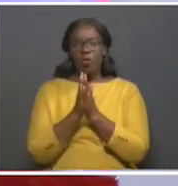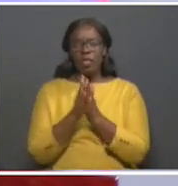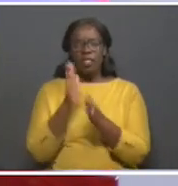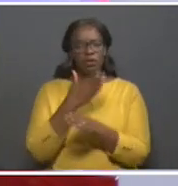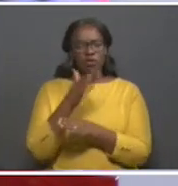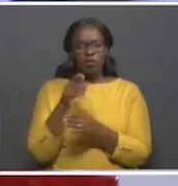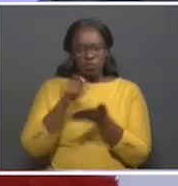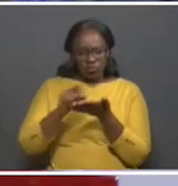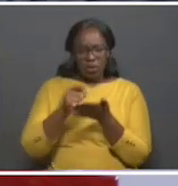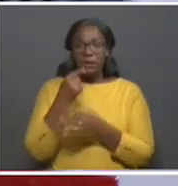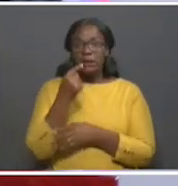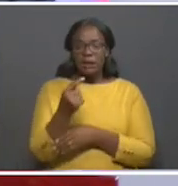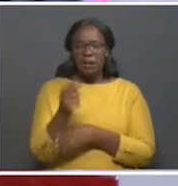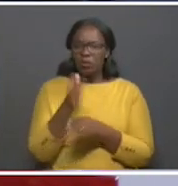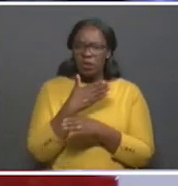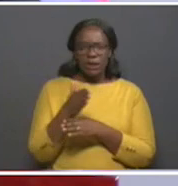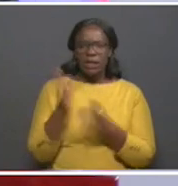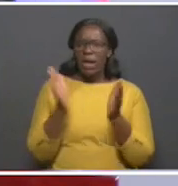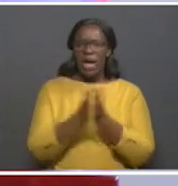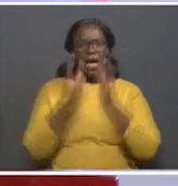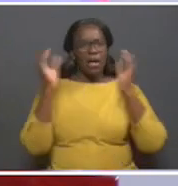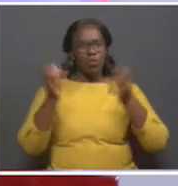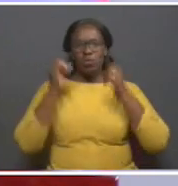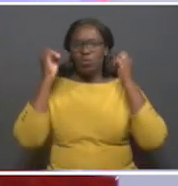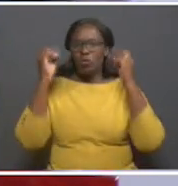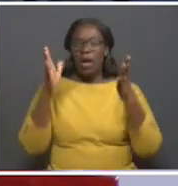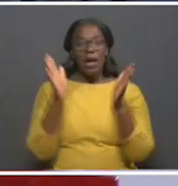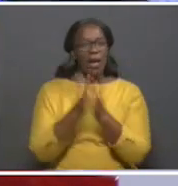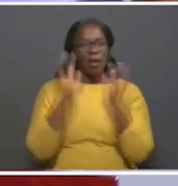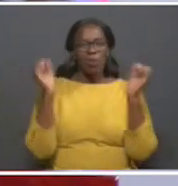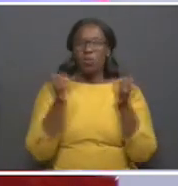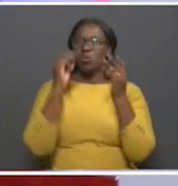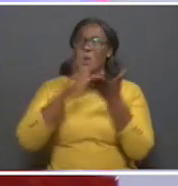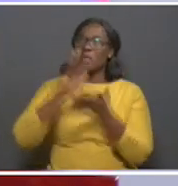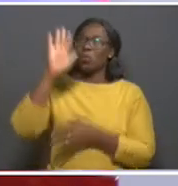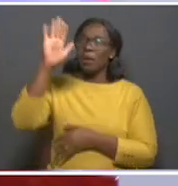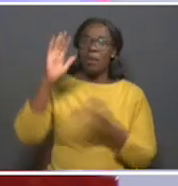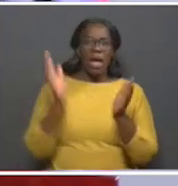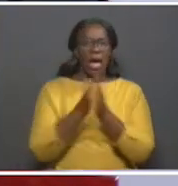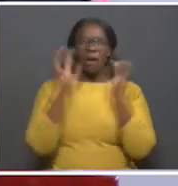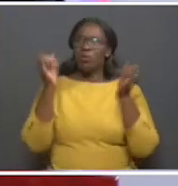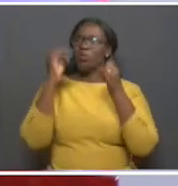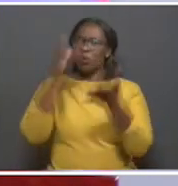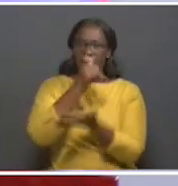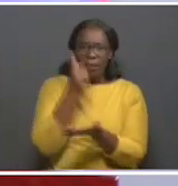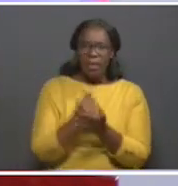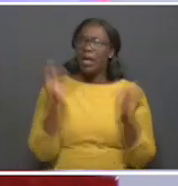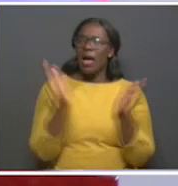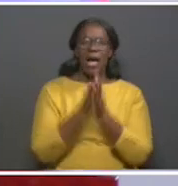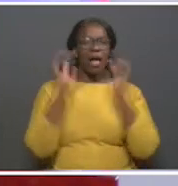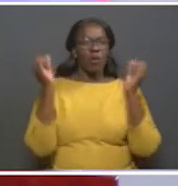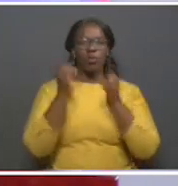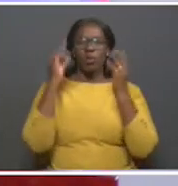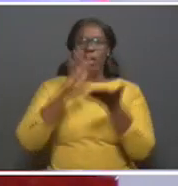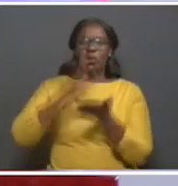writer, we sing and we pray, hallelujah. Hallelujah, thine the glory. Hallelujah, amen. Hallelujah, thine